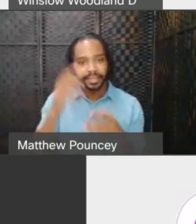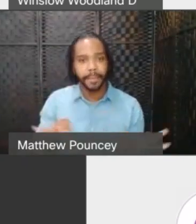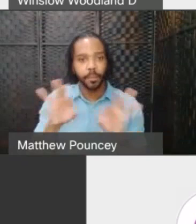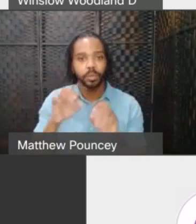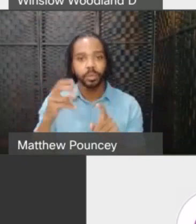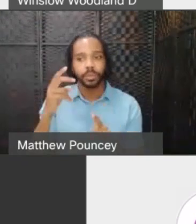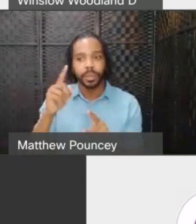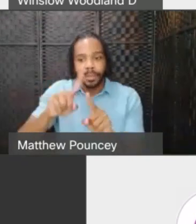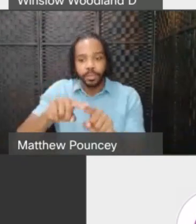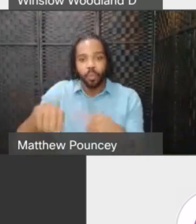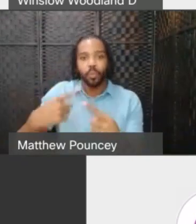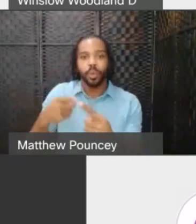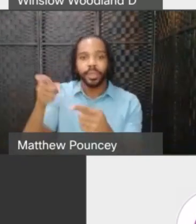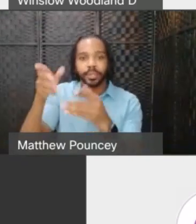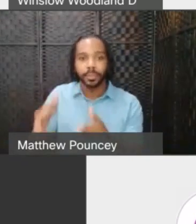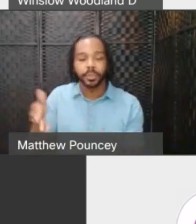Yes. So